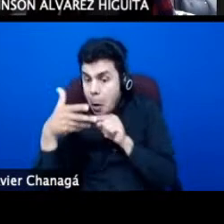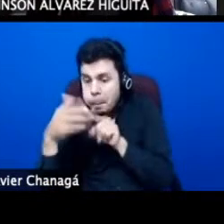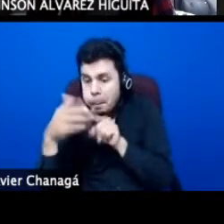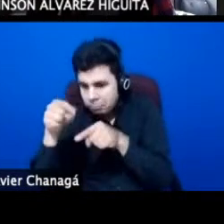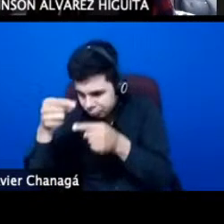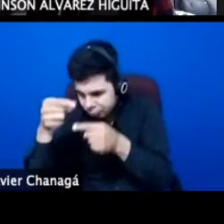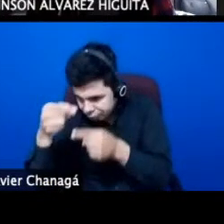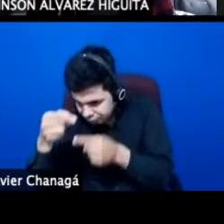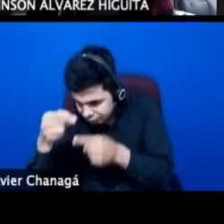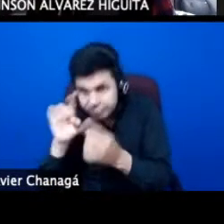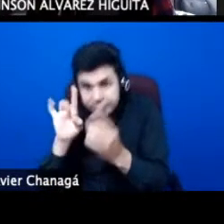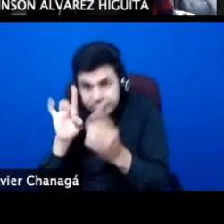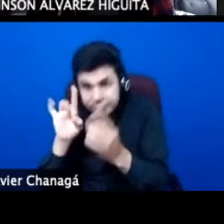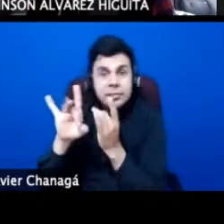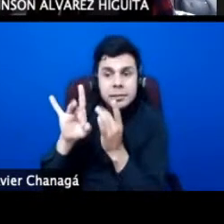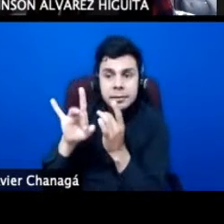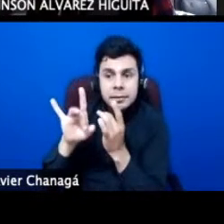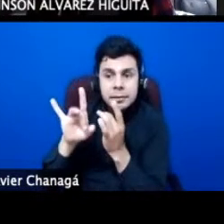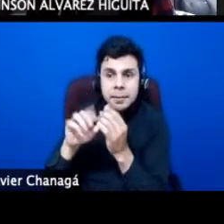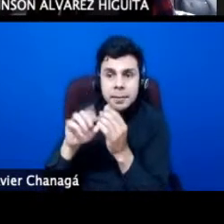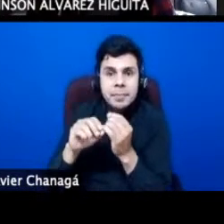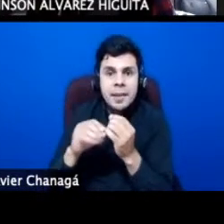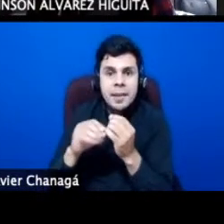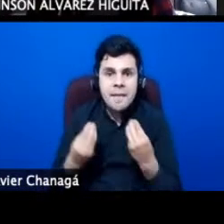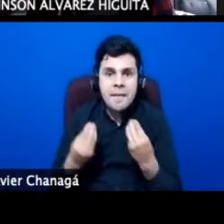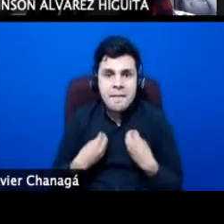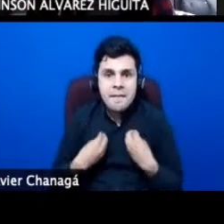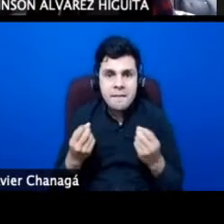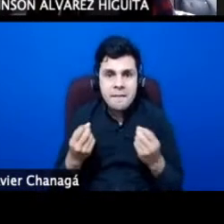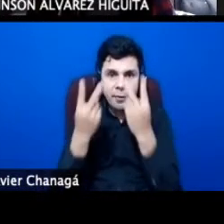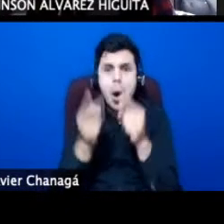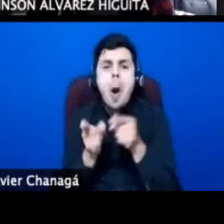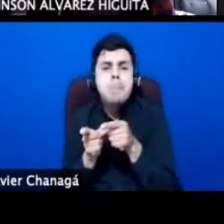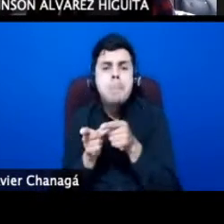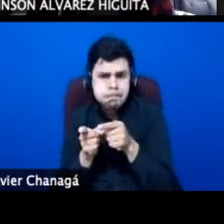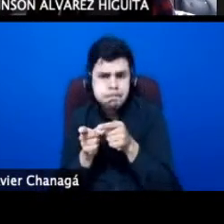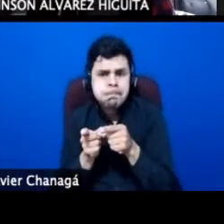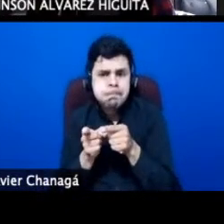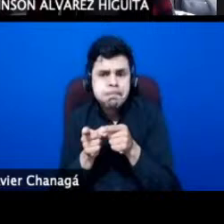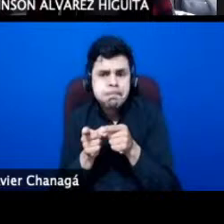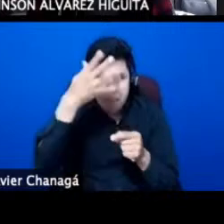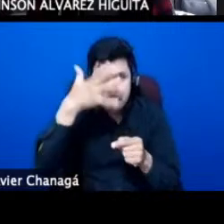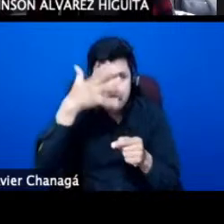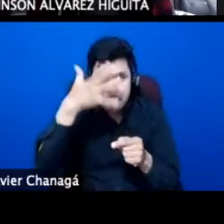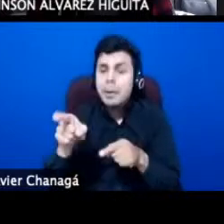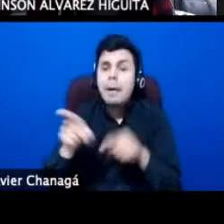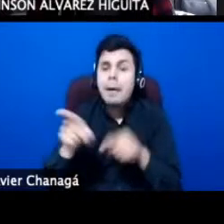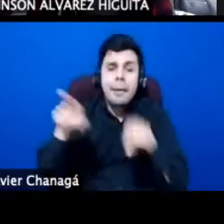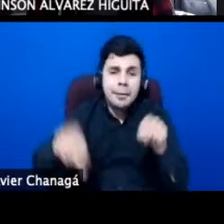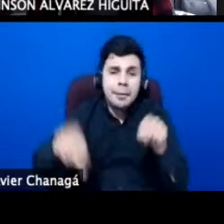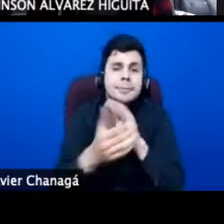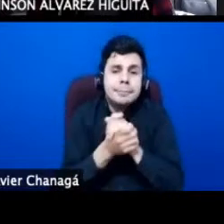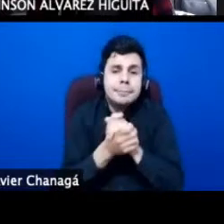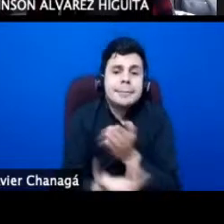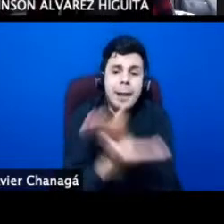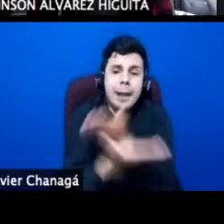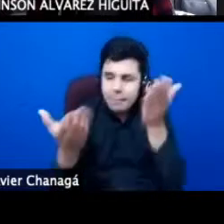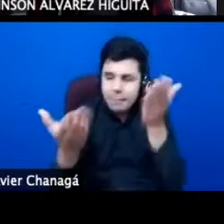vía live streaming en Facebook y hay una serie de saludos que voy a hacer la mención de Andrés Gómez,